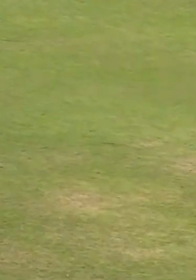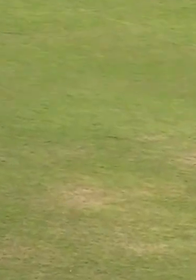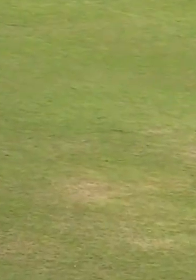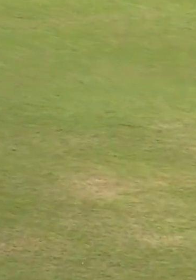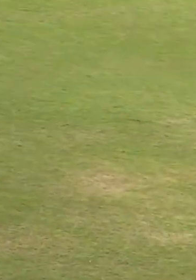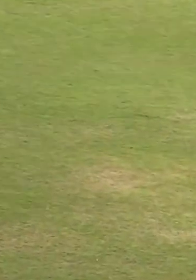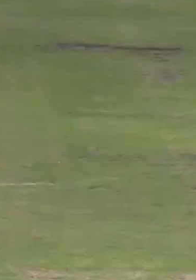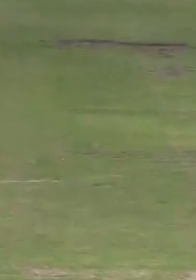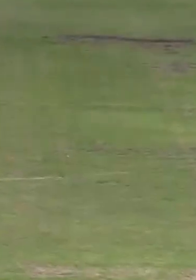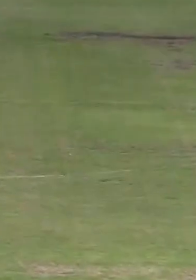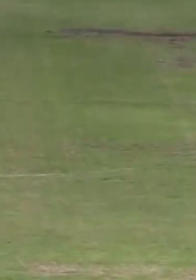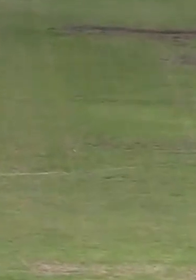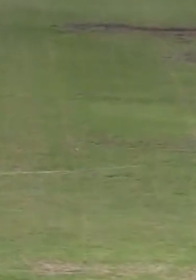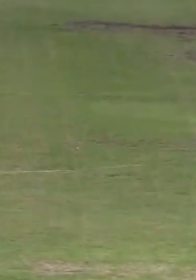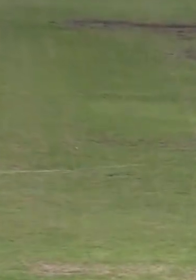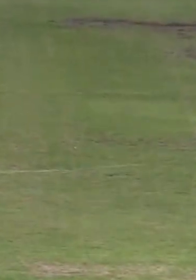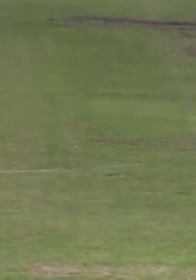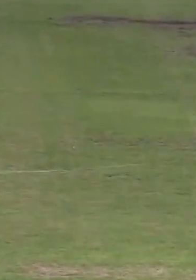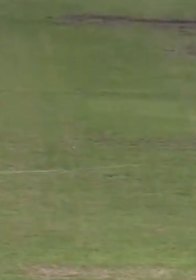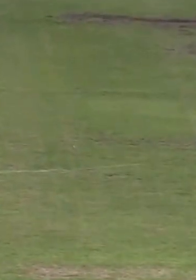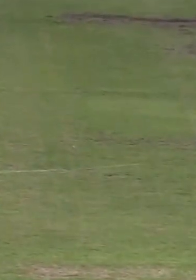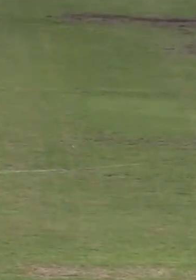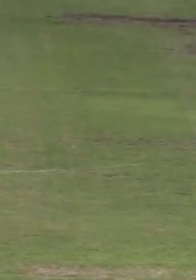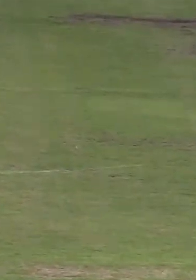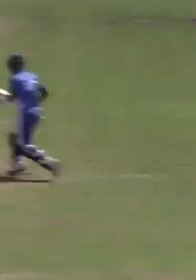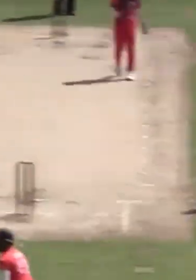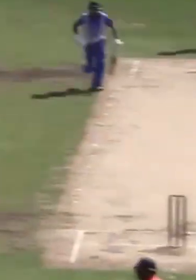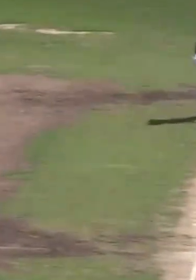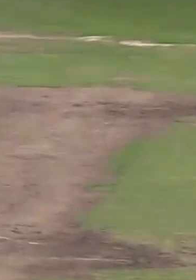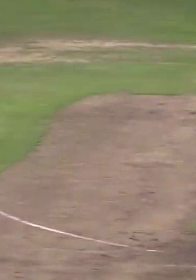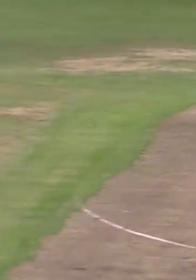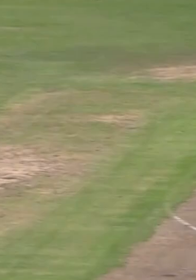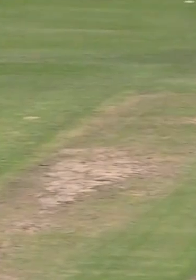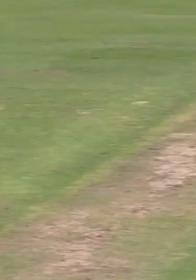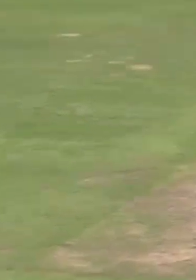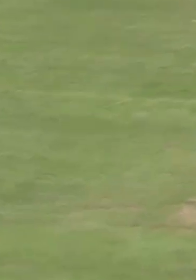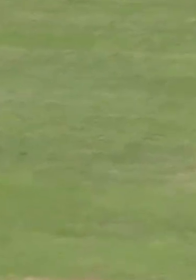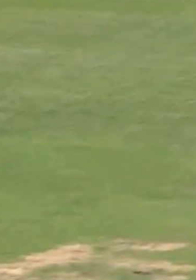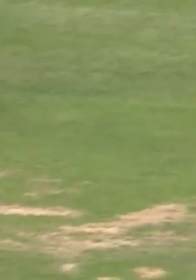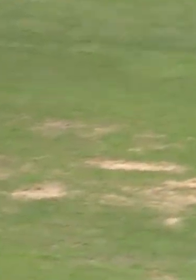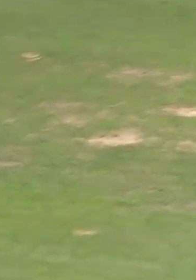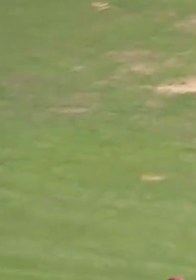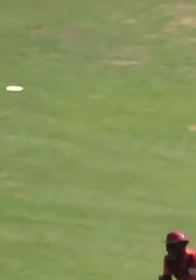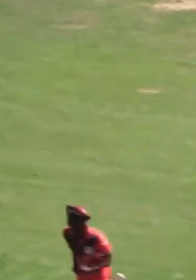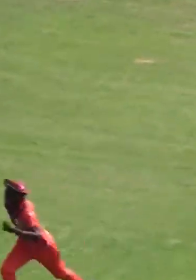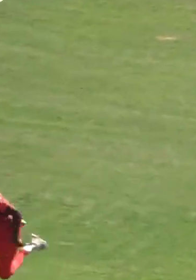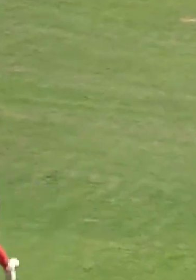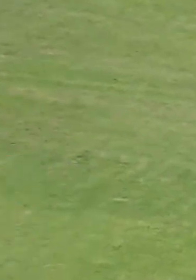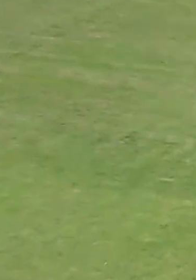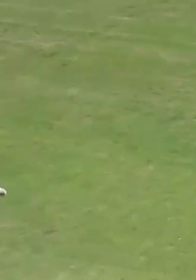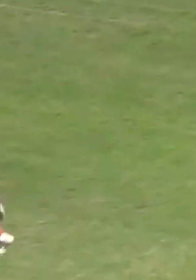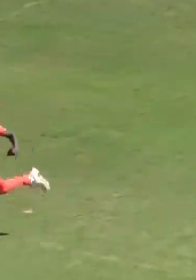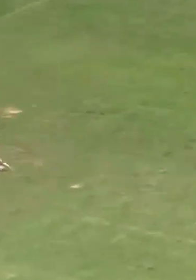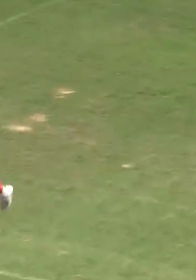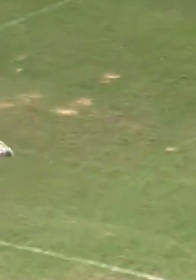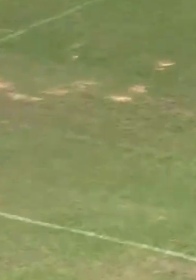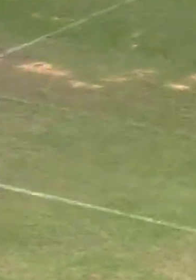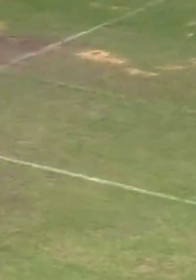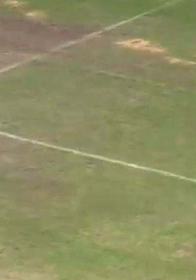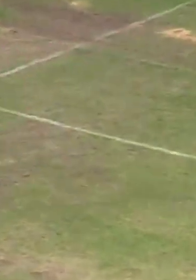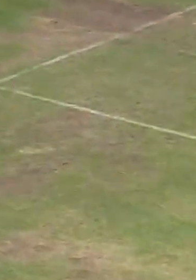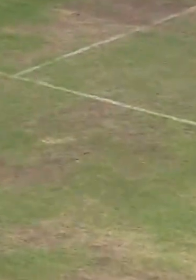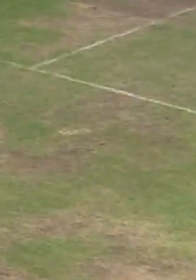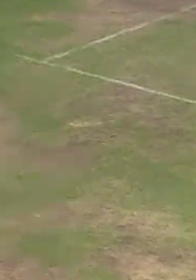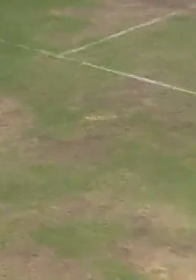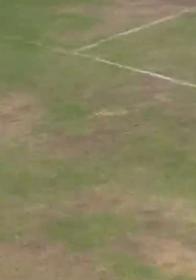score. Shem Sargent was the next batsman at the crease, and this was the shot of the innings. Innovation at its